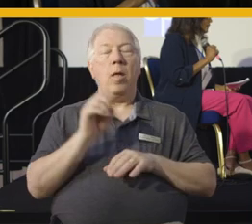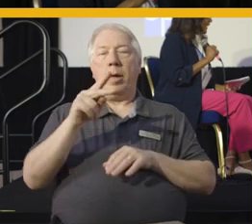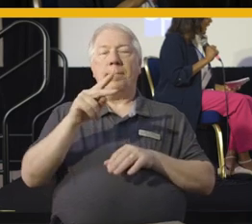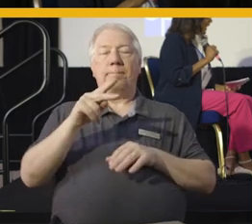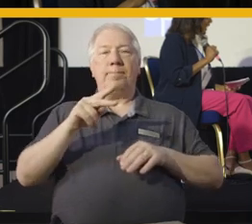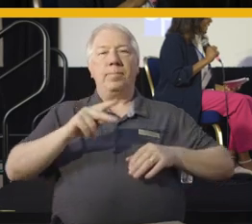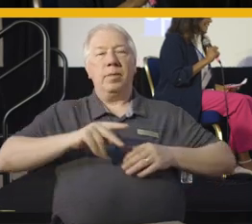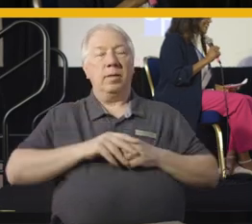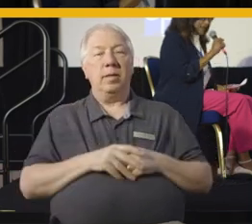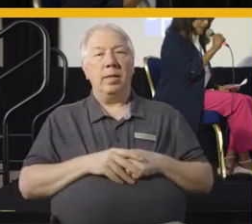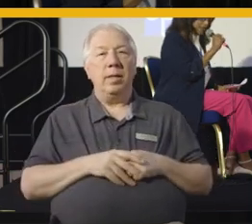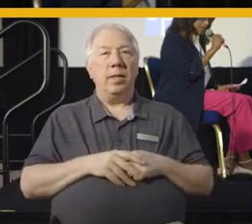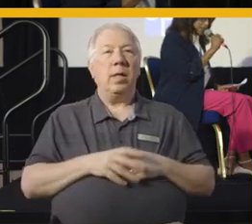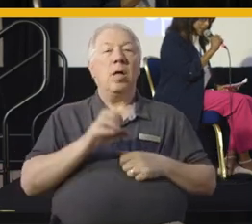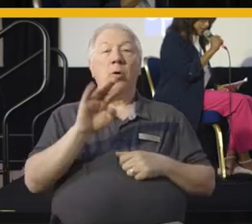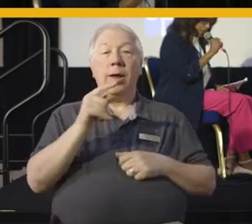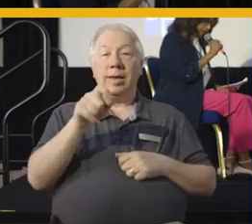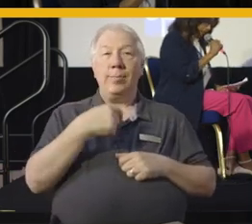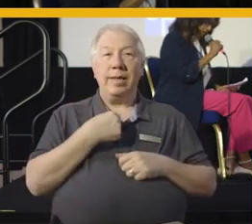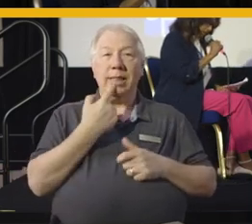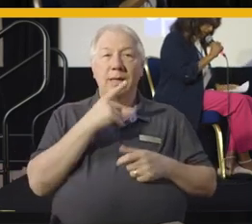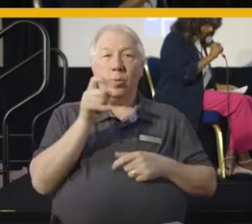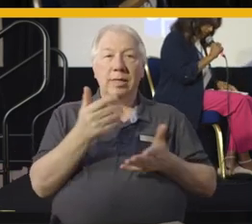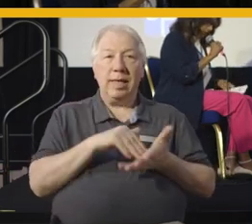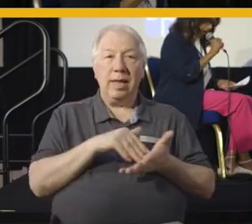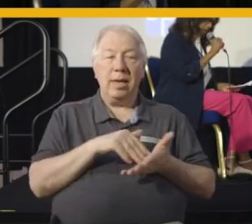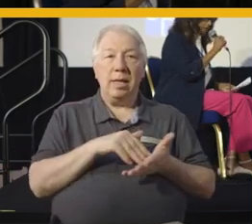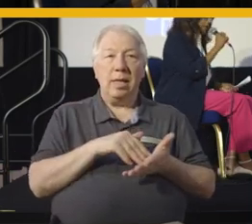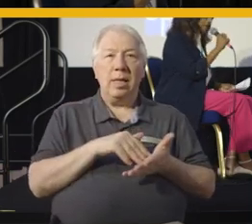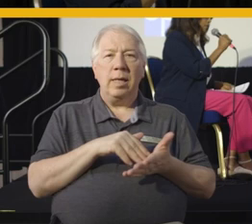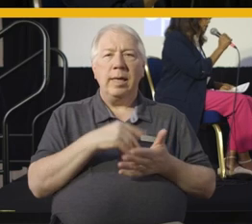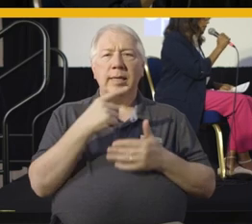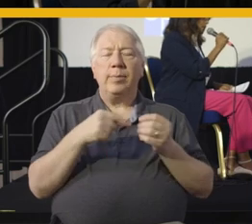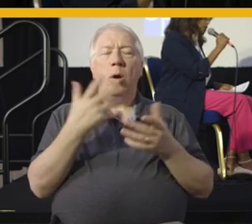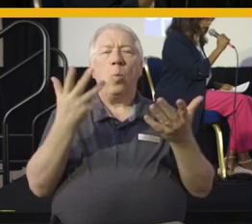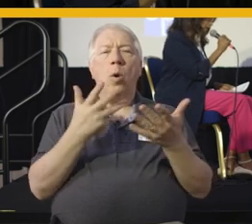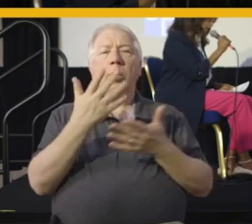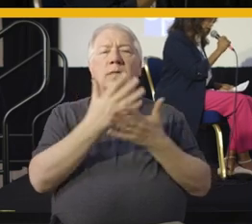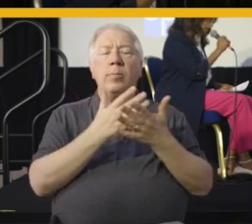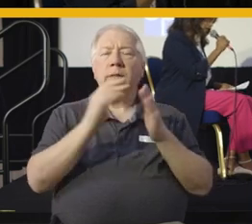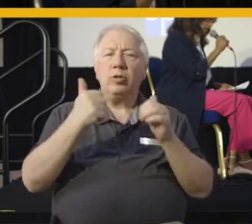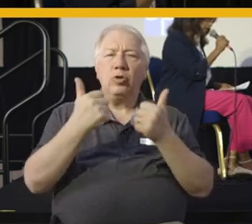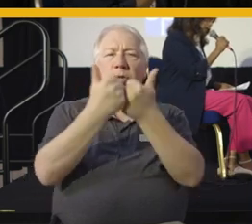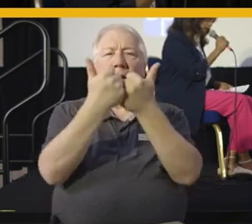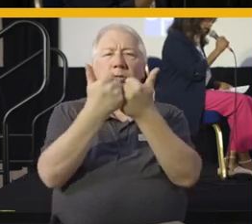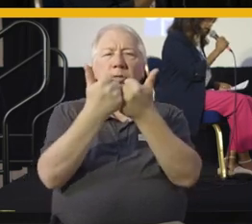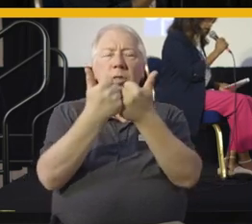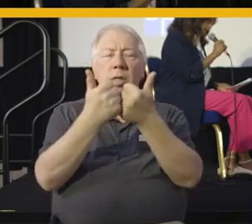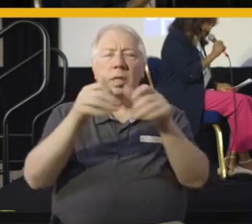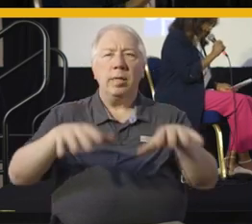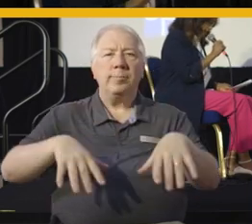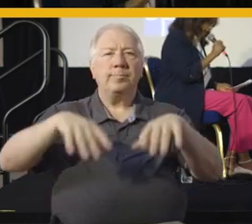Okay. Craig, do you need me to repeat the question? It's about what were some of the challenges in taking